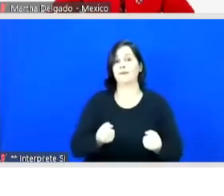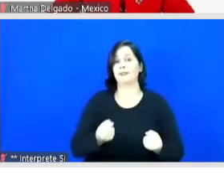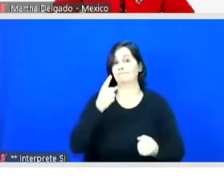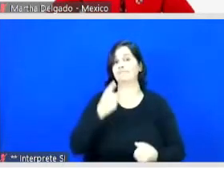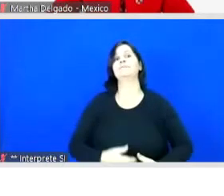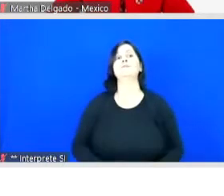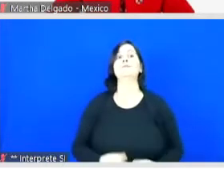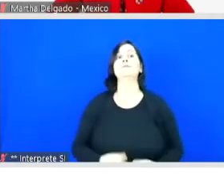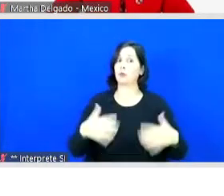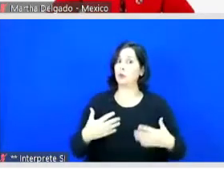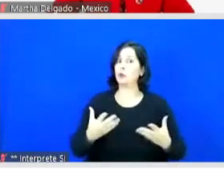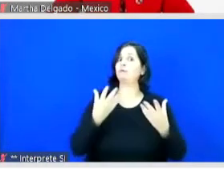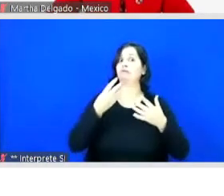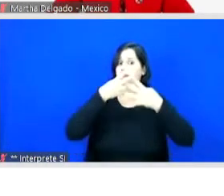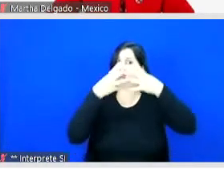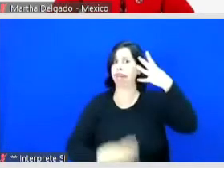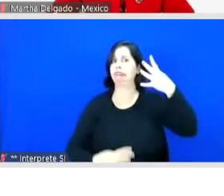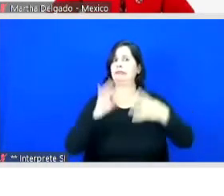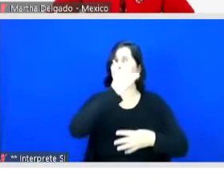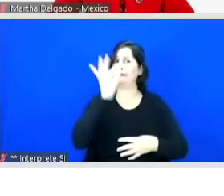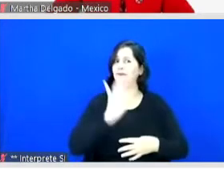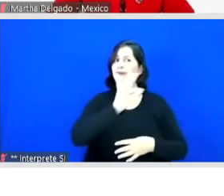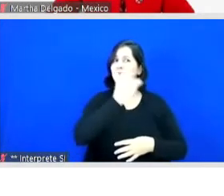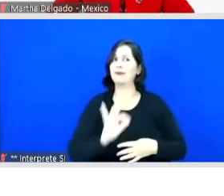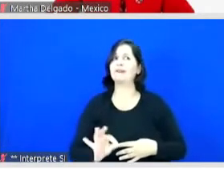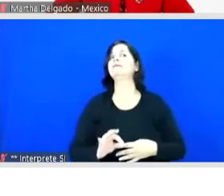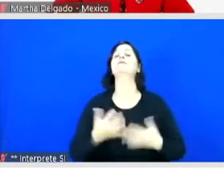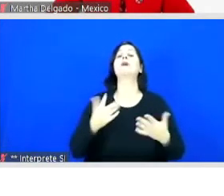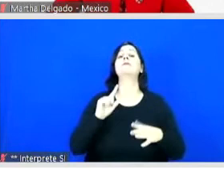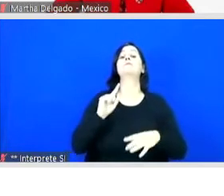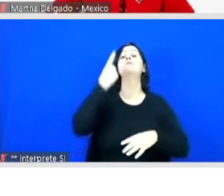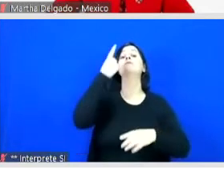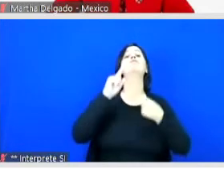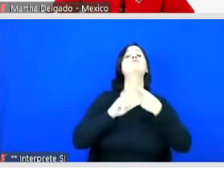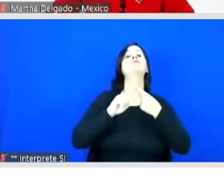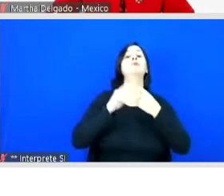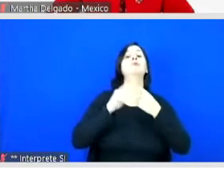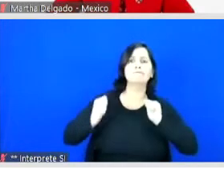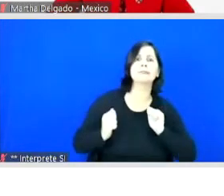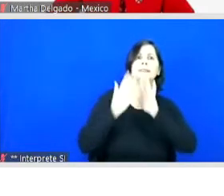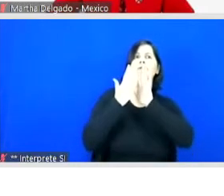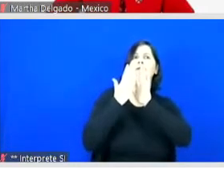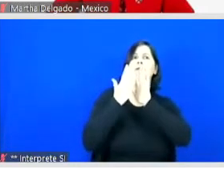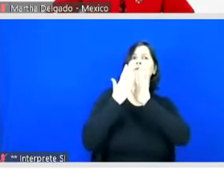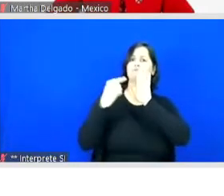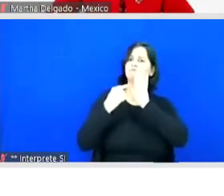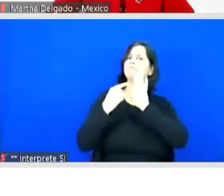provocative and perhaps difficult to answer. It's for